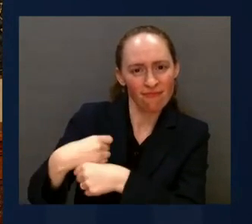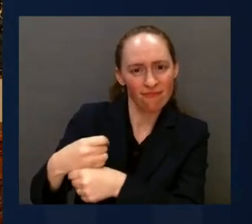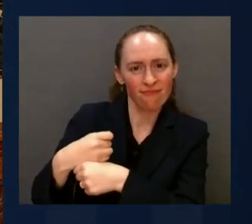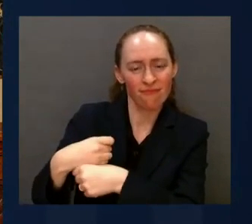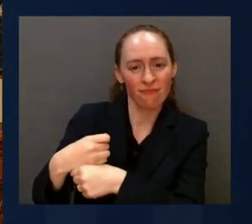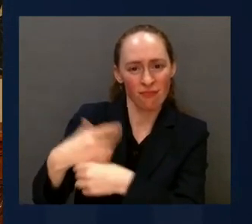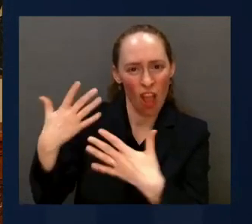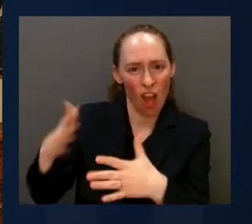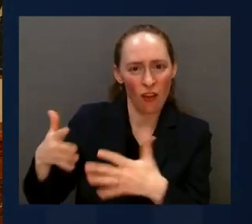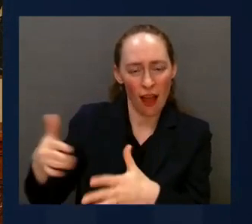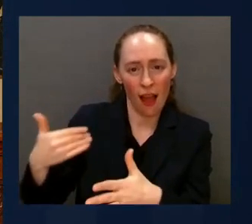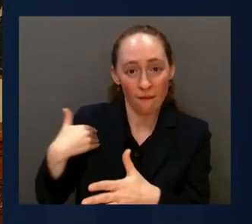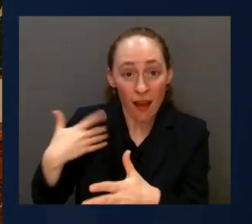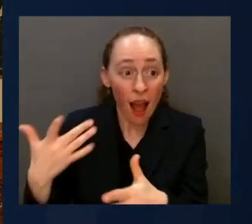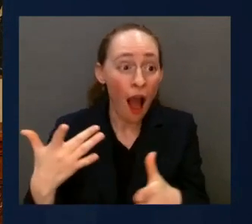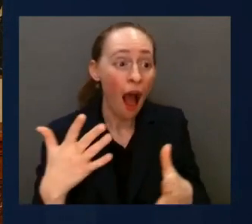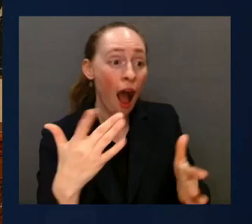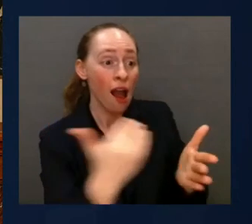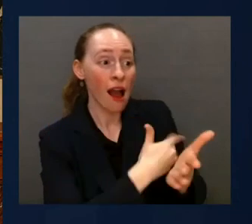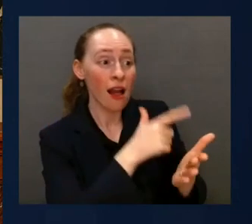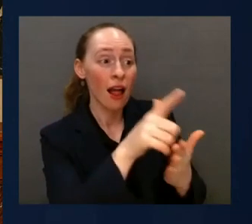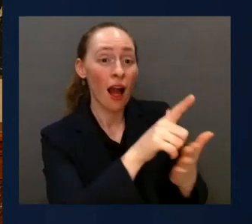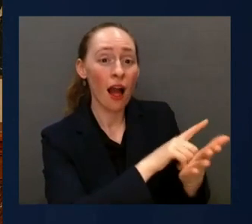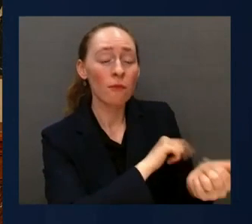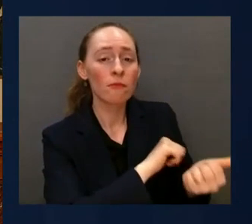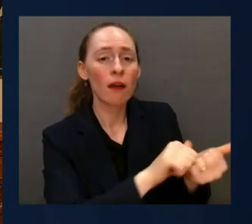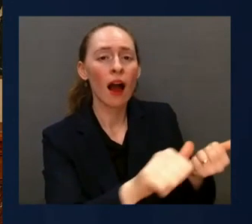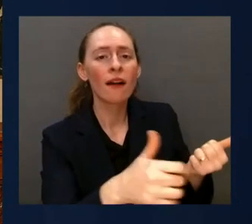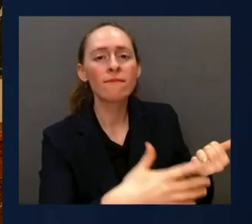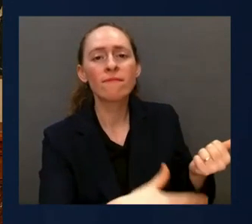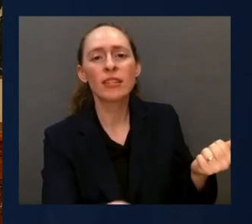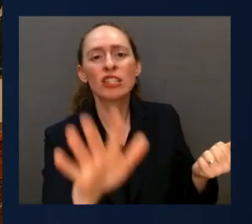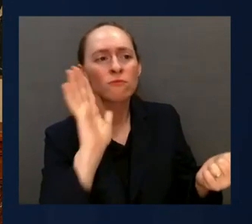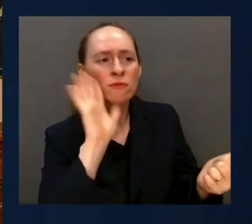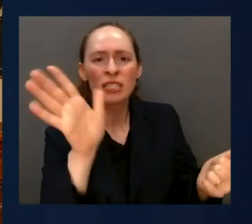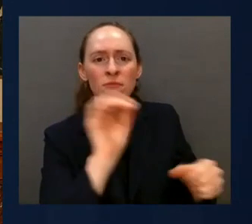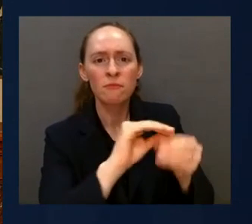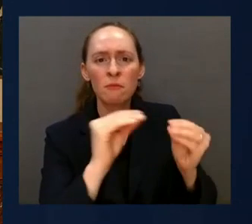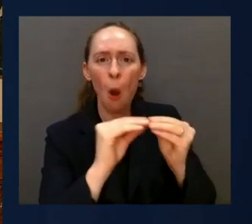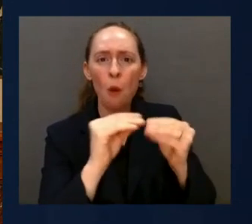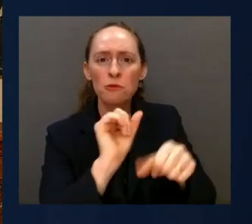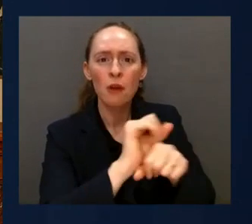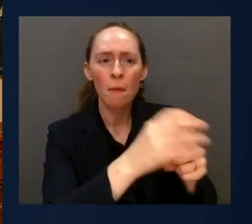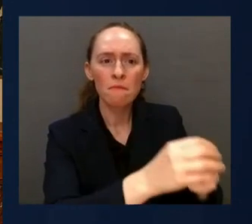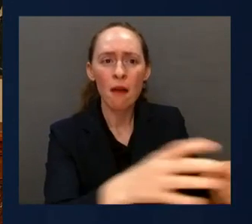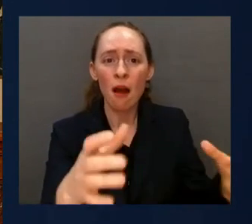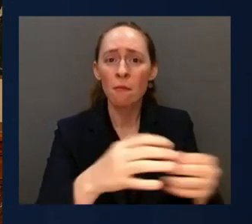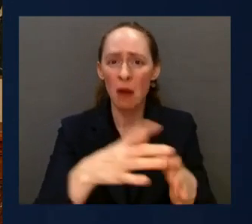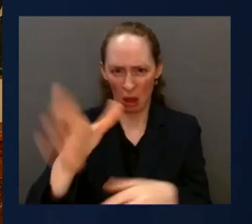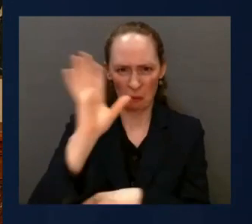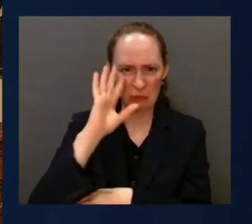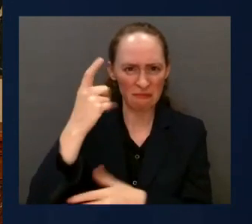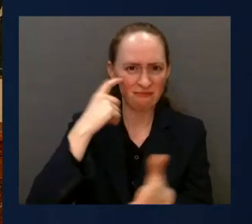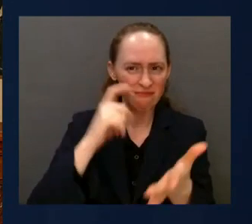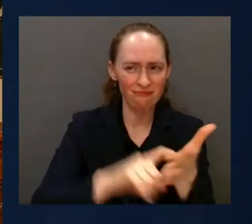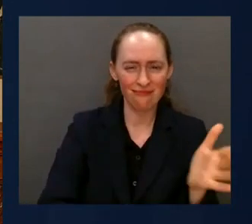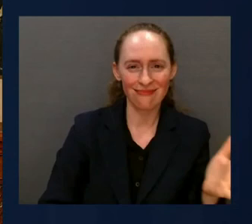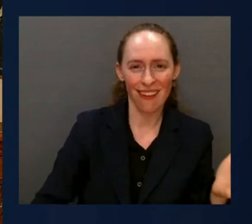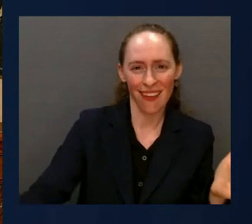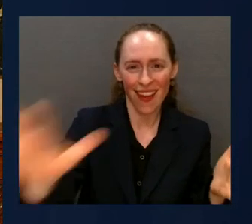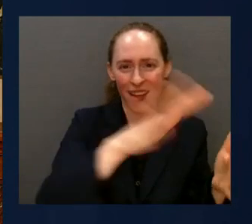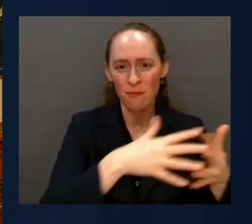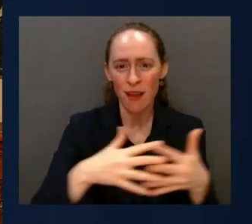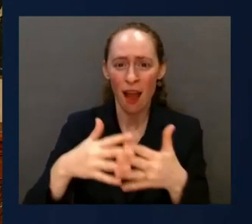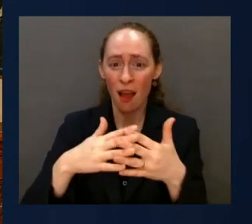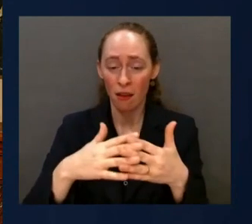of new jobs across the country. And I mean all across the country, throughout not just the coast, but through the middle of the country as well. That's